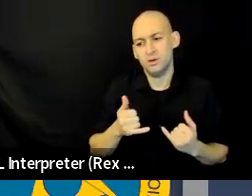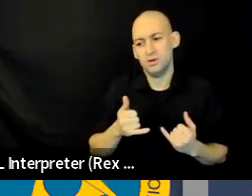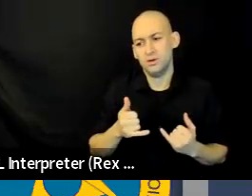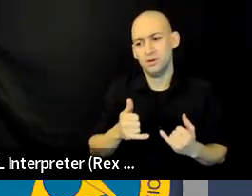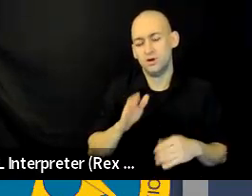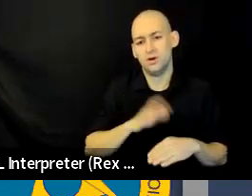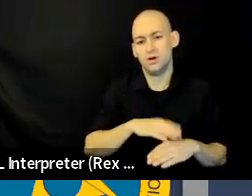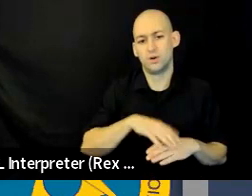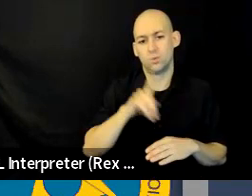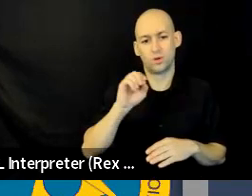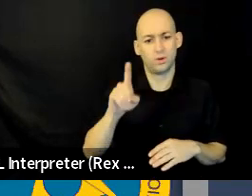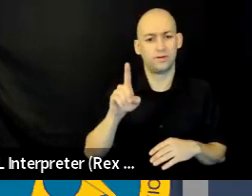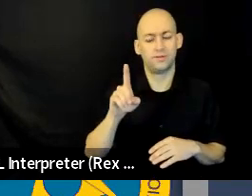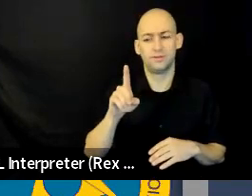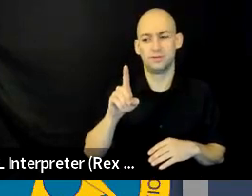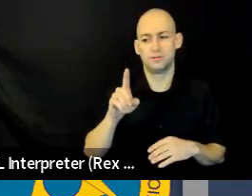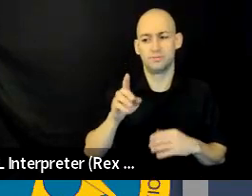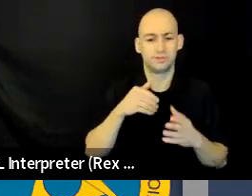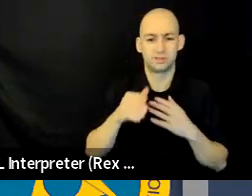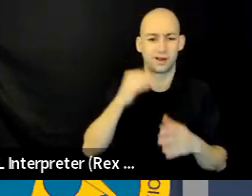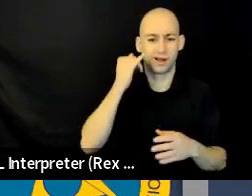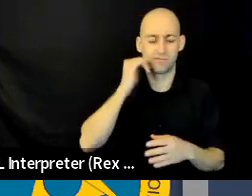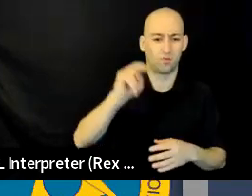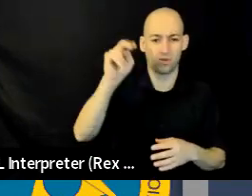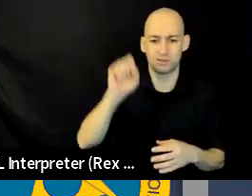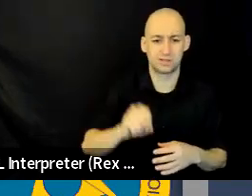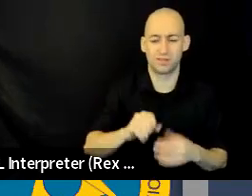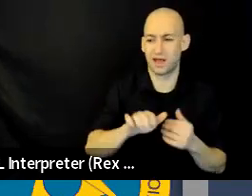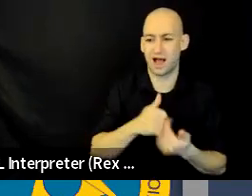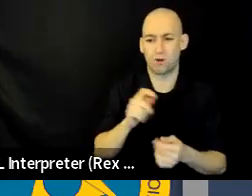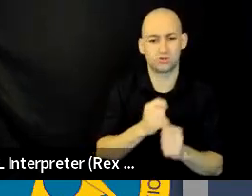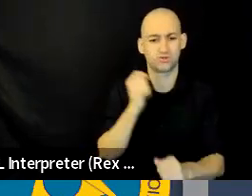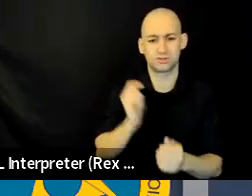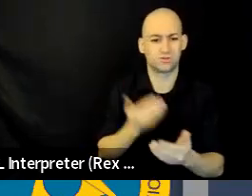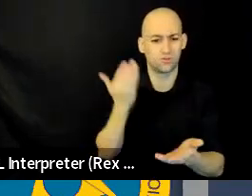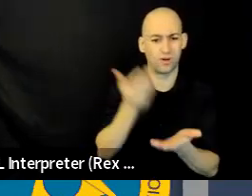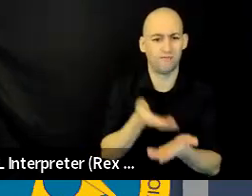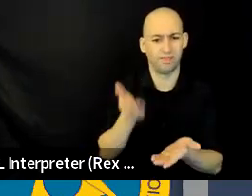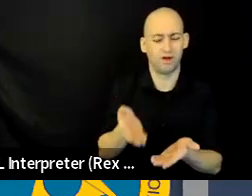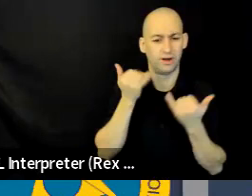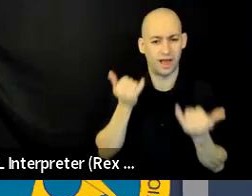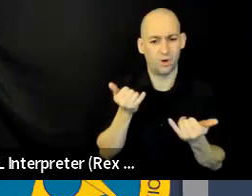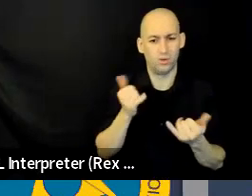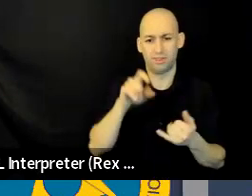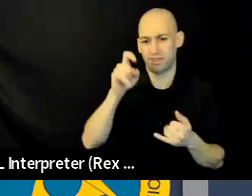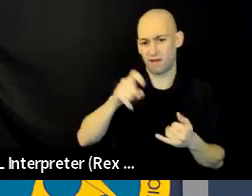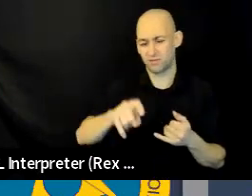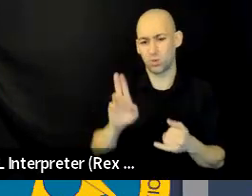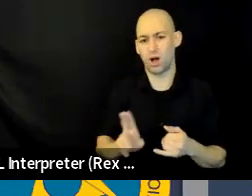on 101, whether they're going north or south, how do trucks get into that truck stop? Do they have to go up